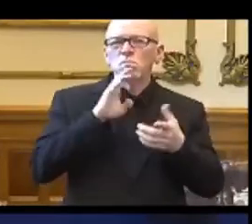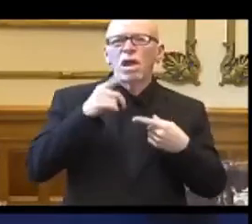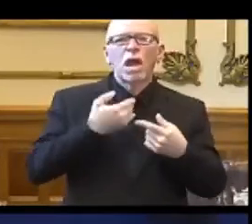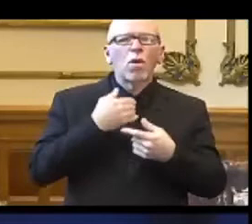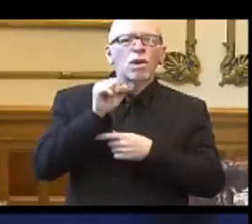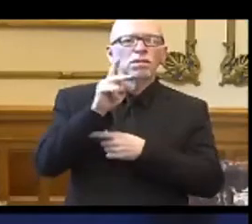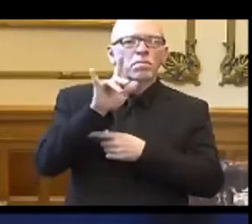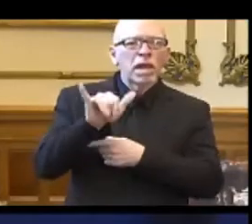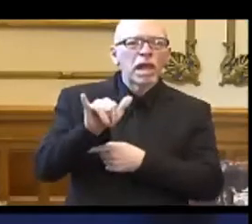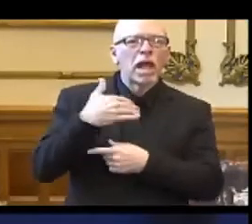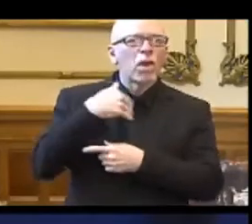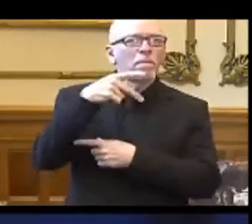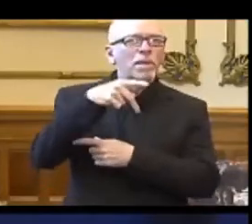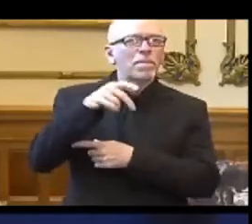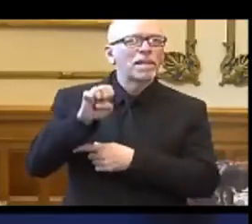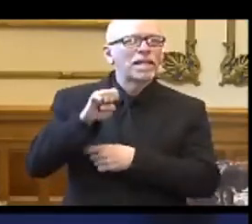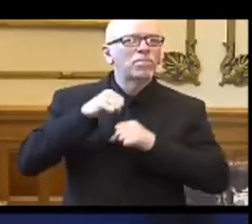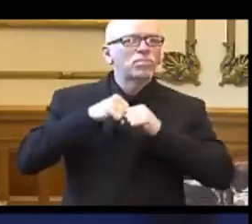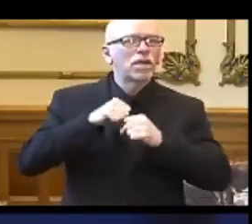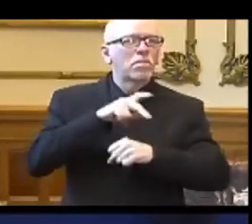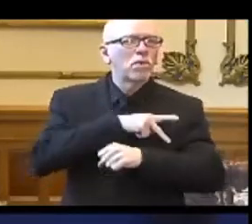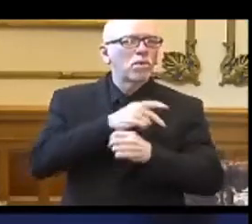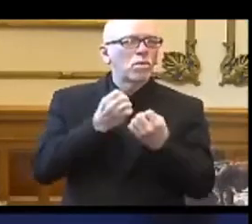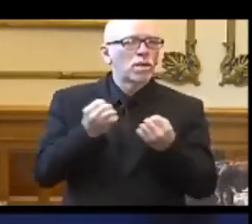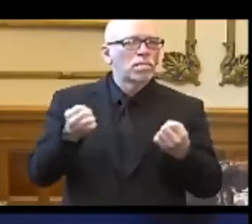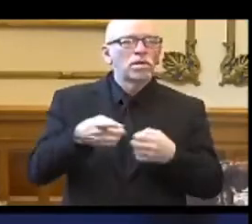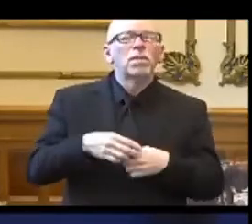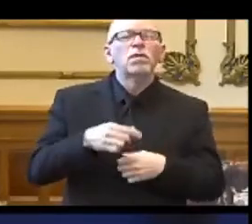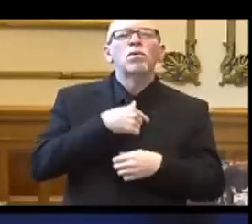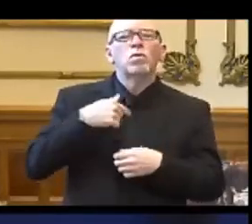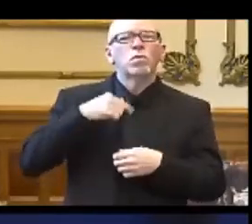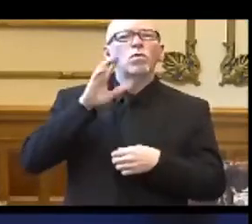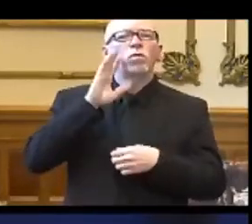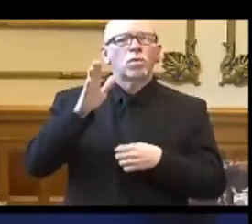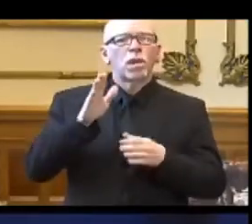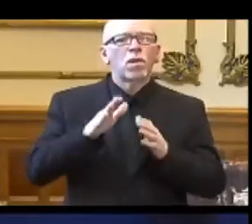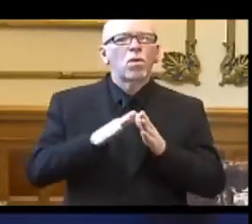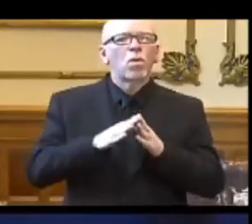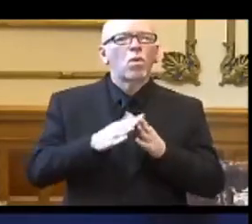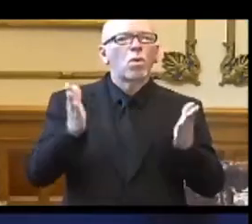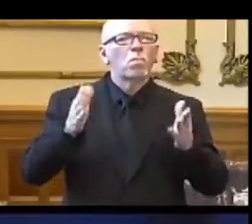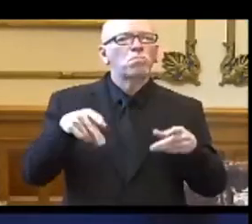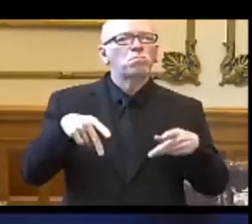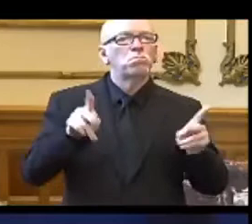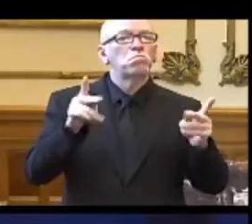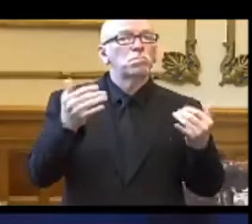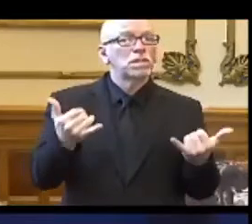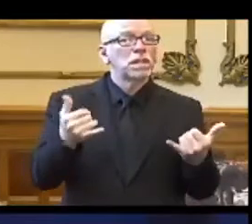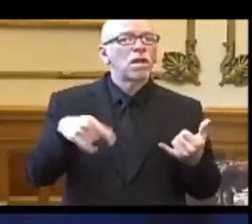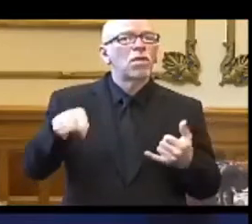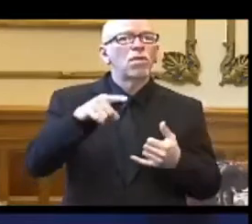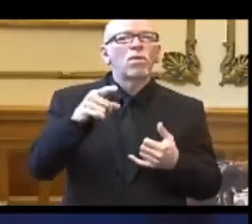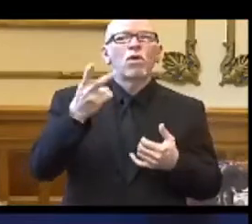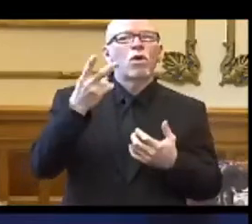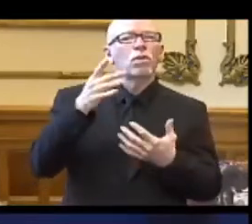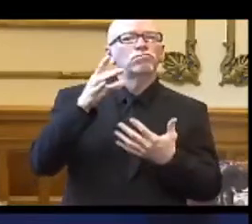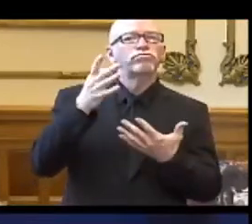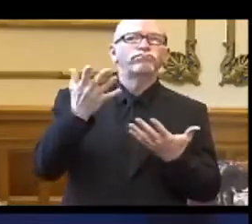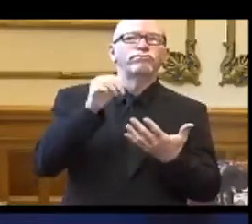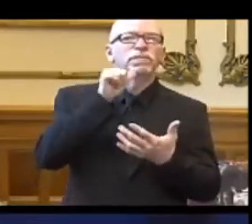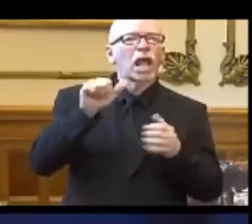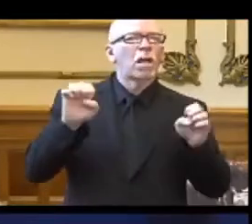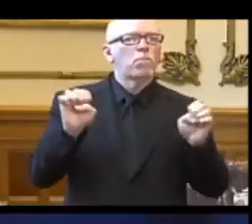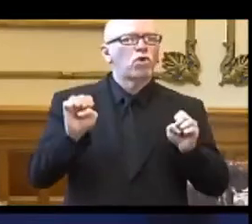our PPE supply line. We will be opening up the elective procedures front in